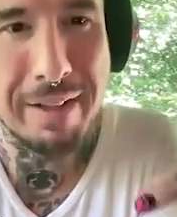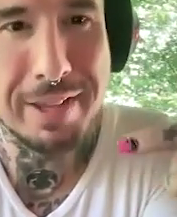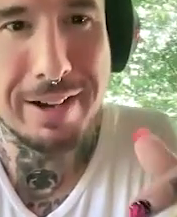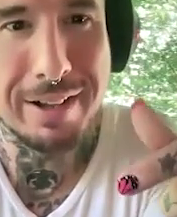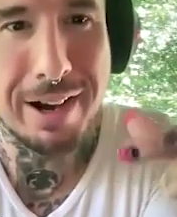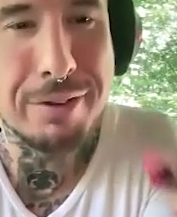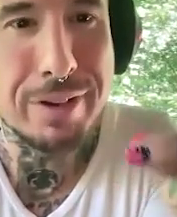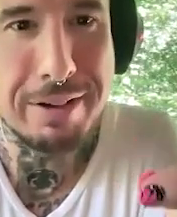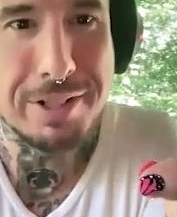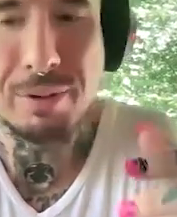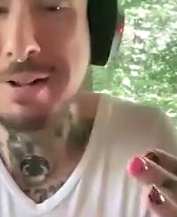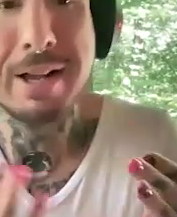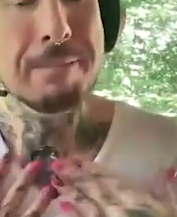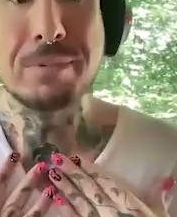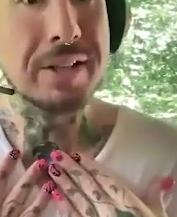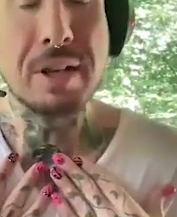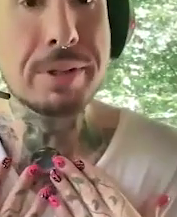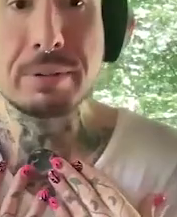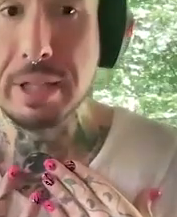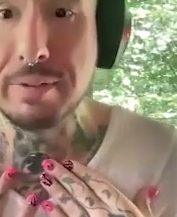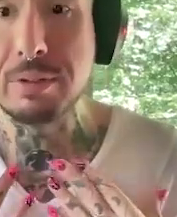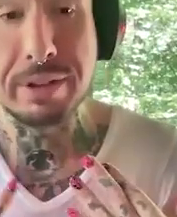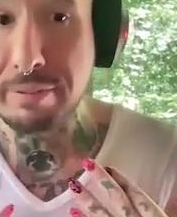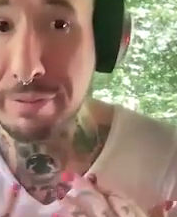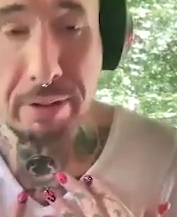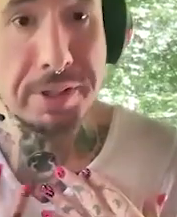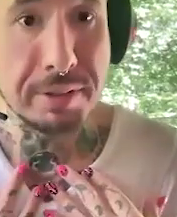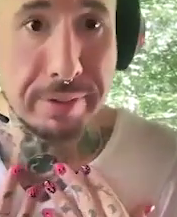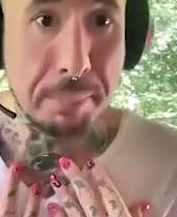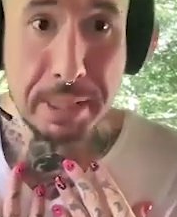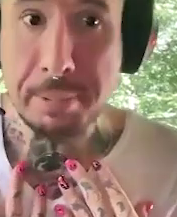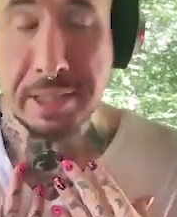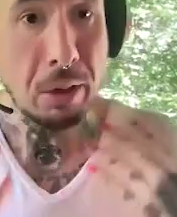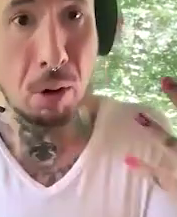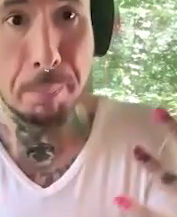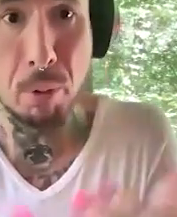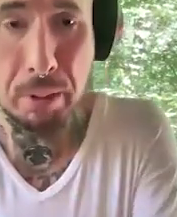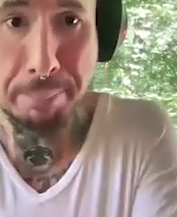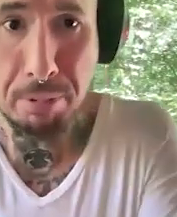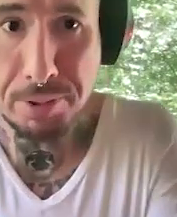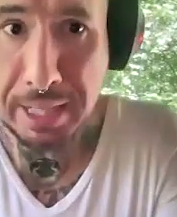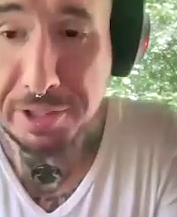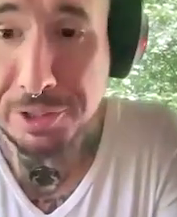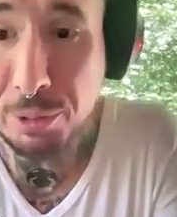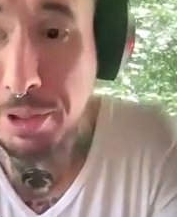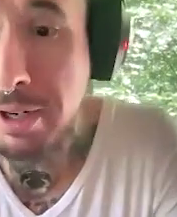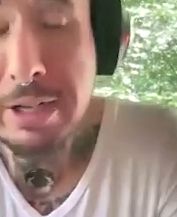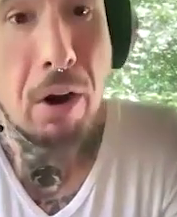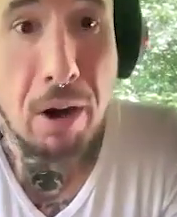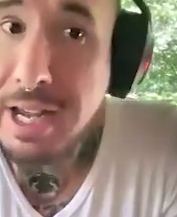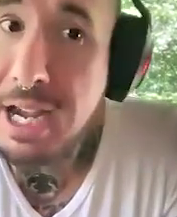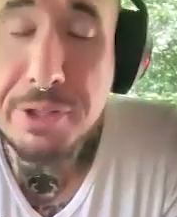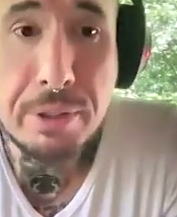down on the unfairness, right? As someone who lives with very severe BPD or borderline personality